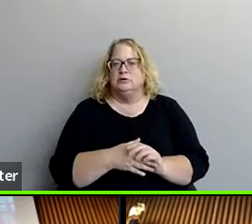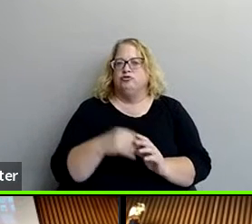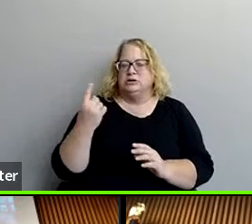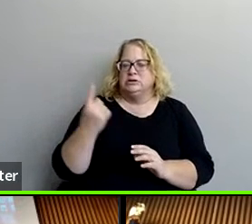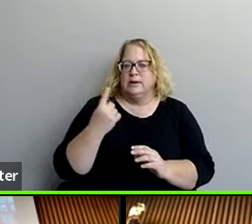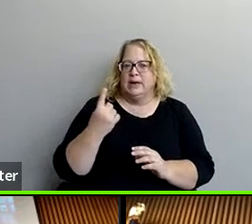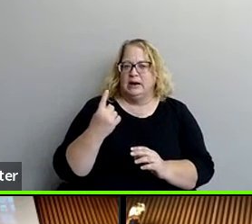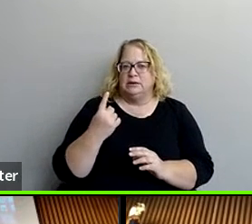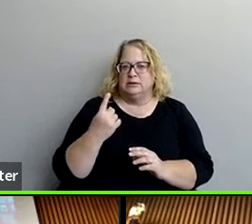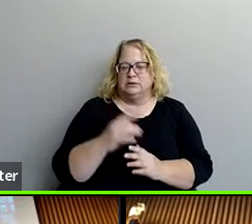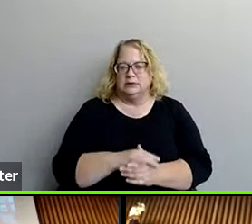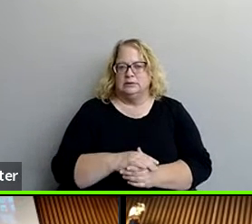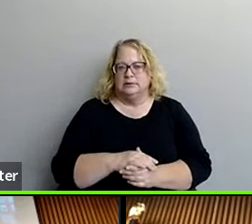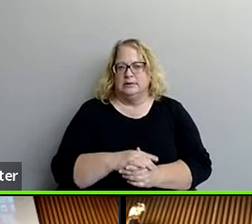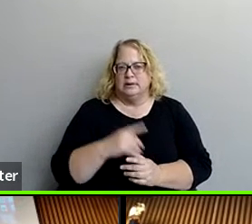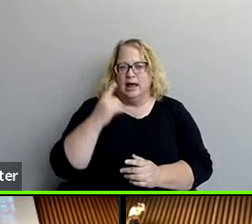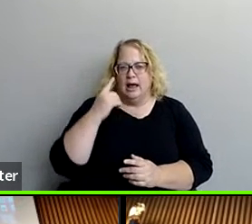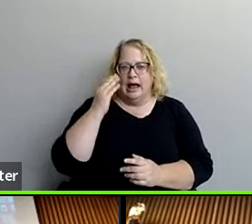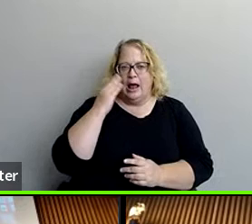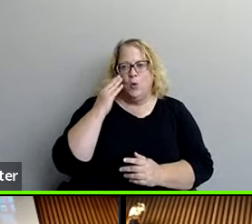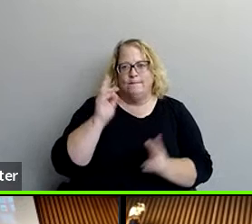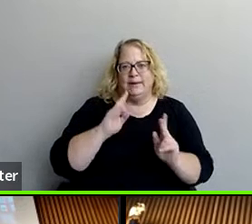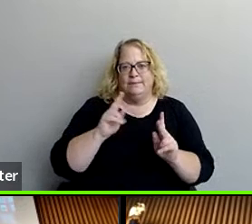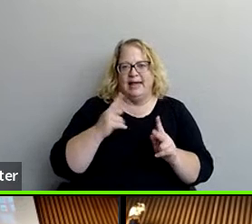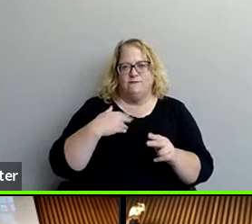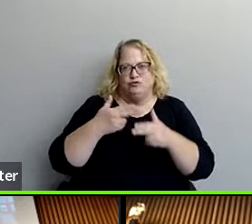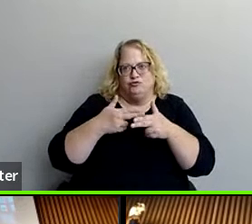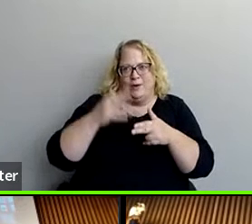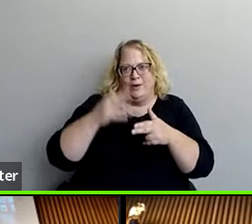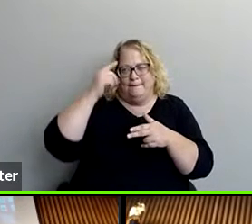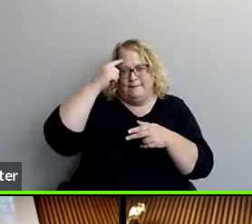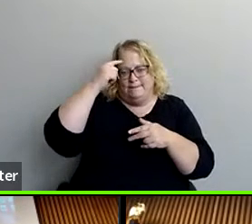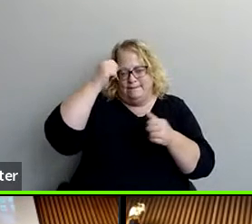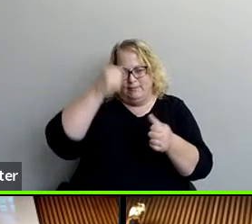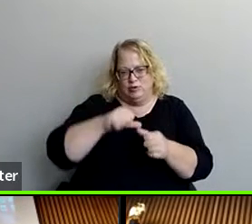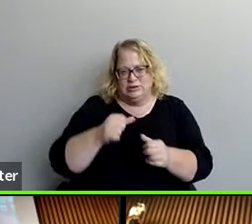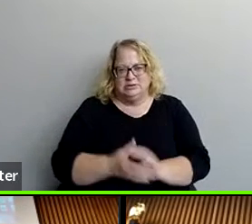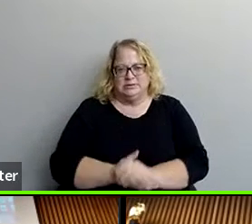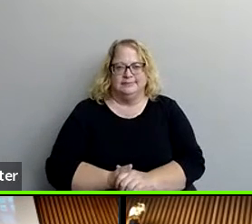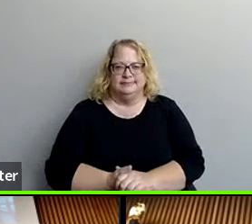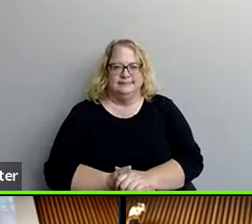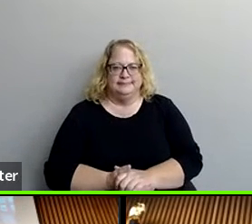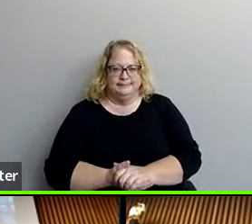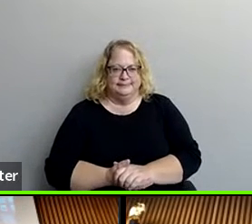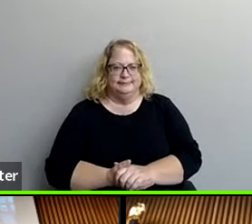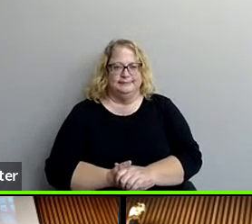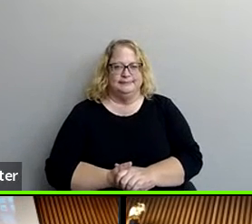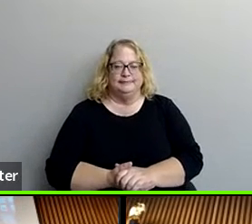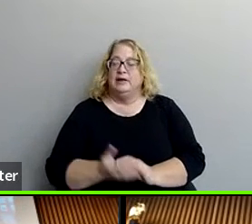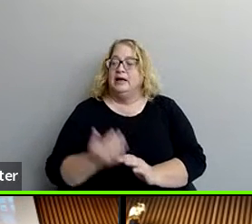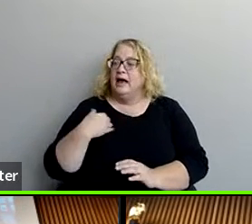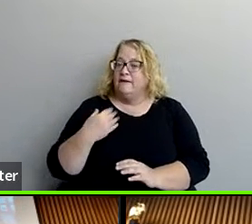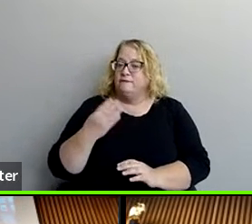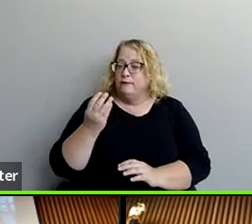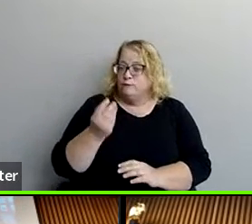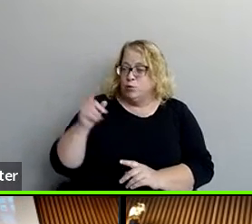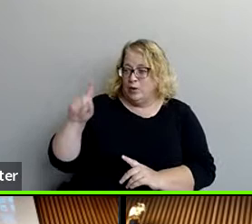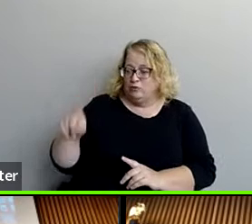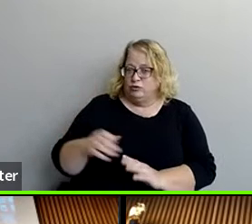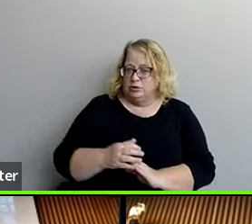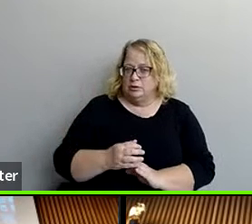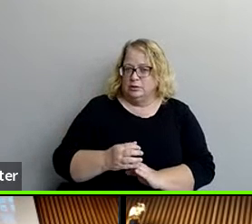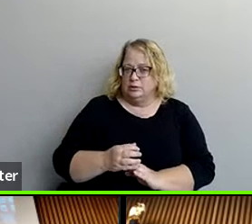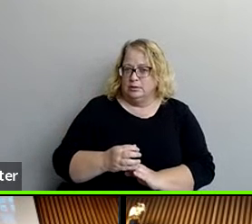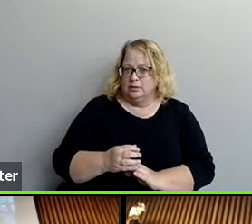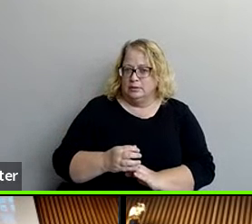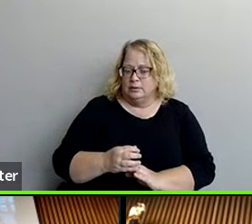somebody, I think, I find people have short memories. I had a few questions. Are